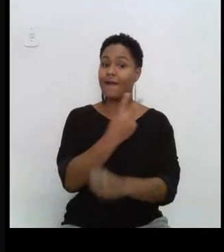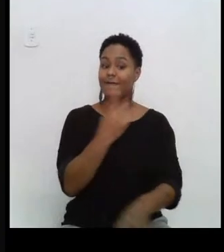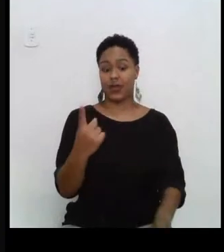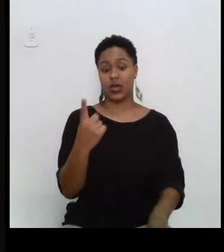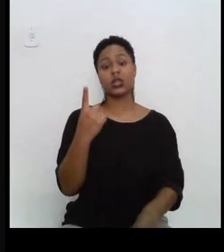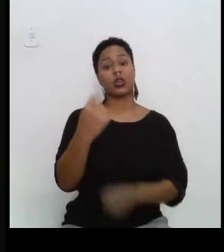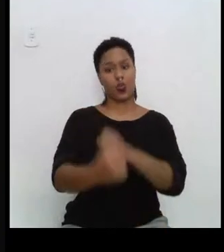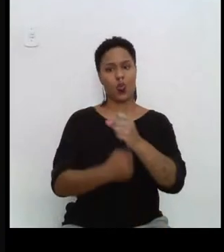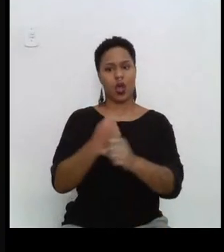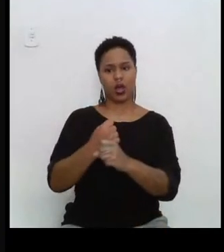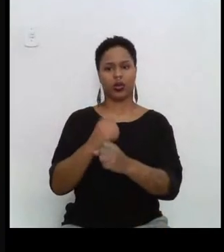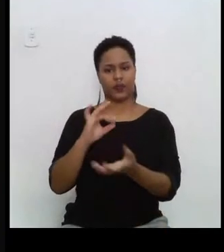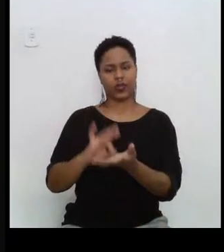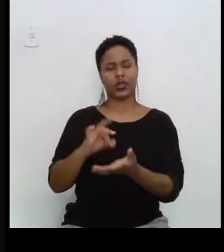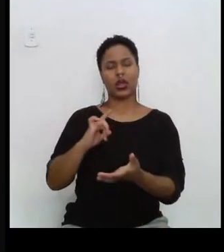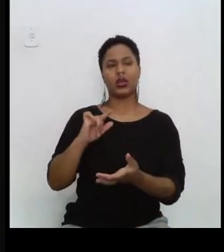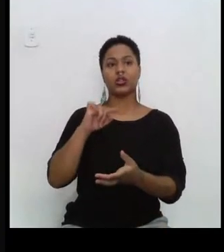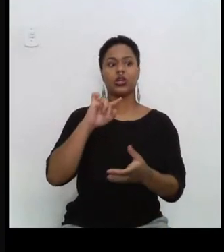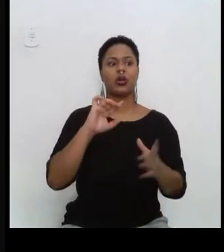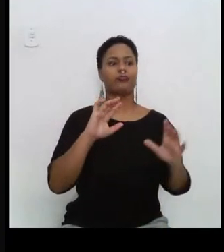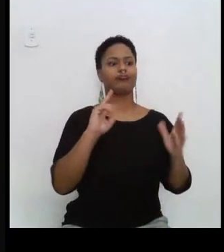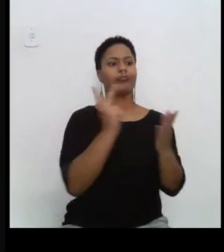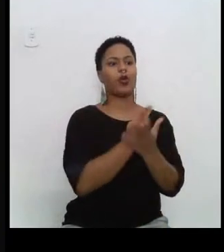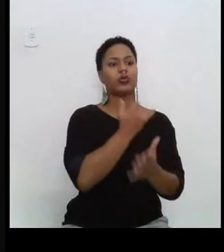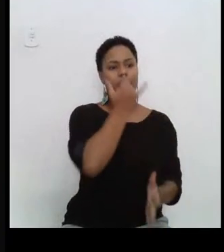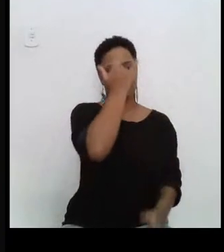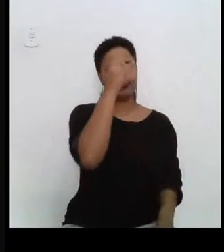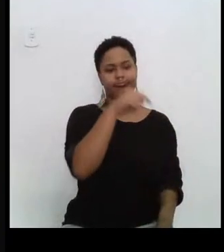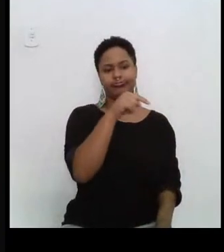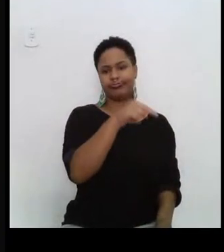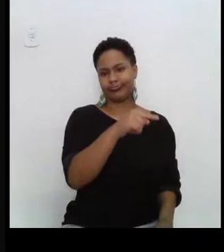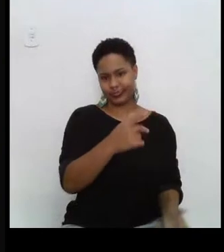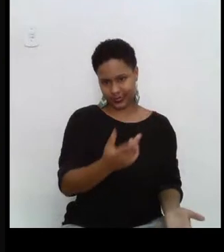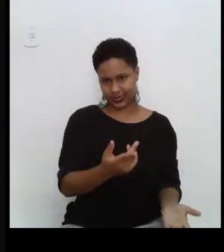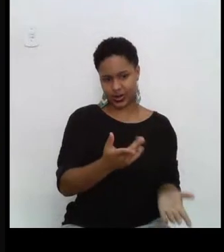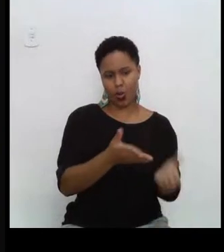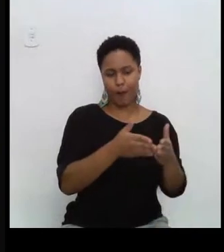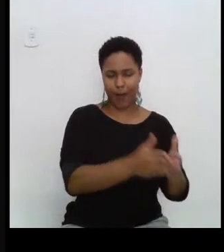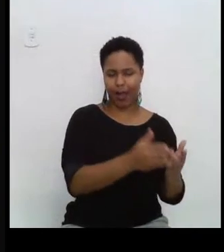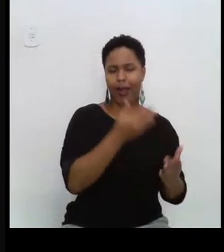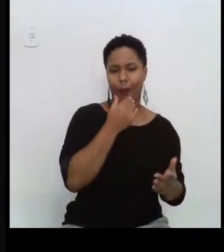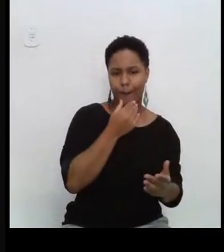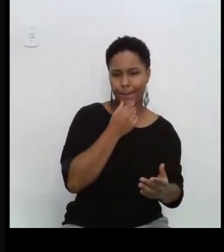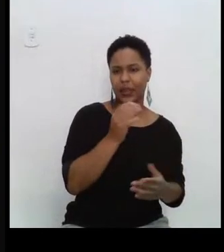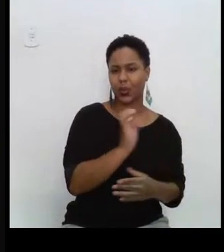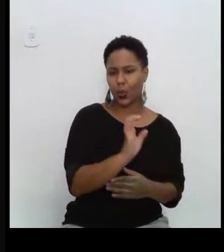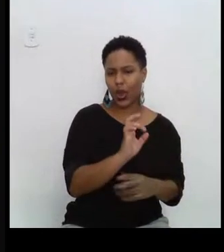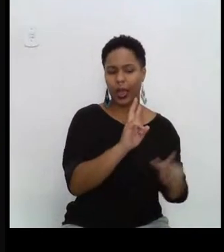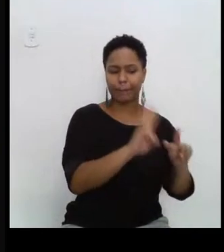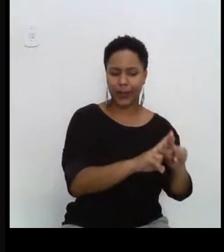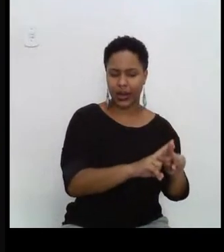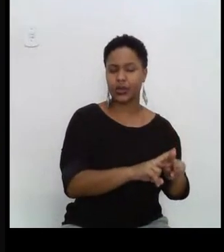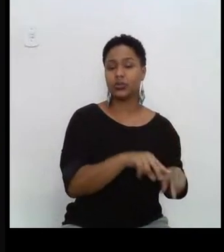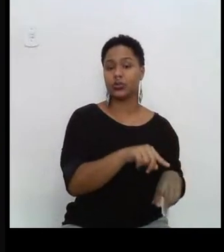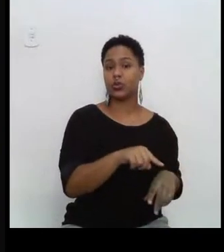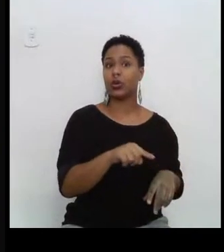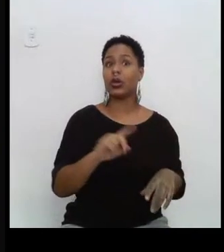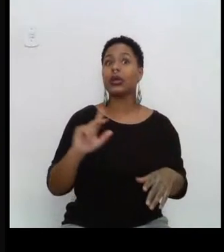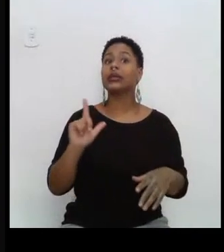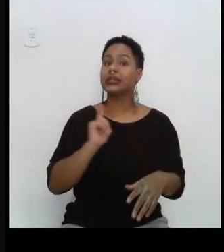and and the specific and at the End of this